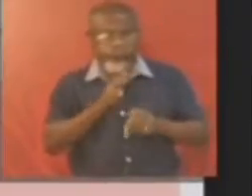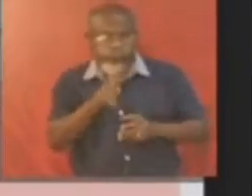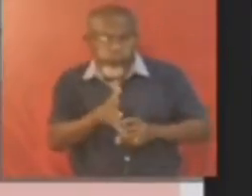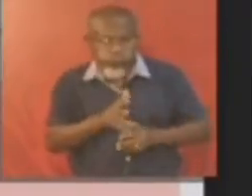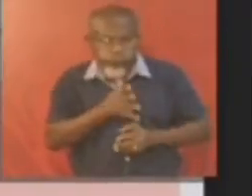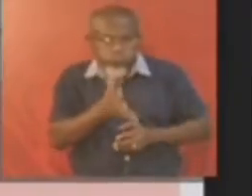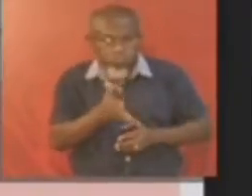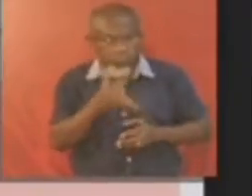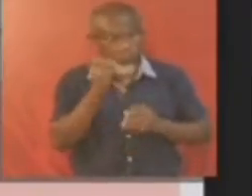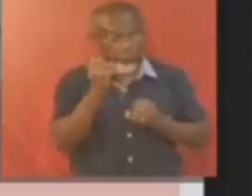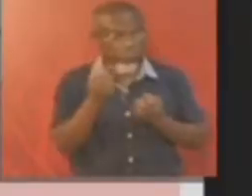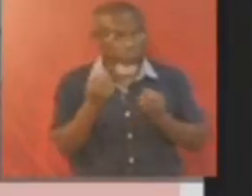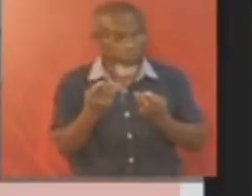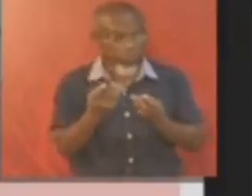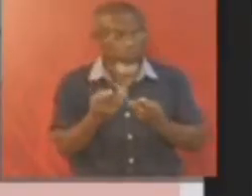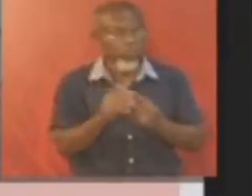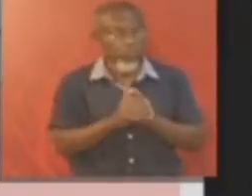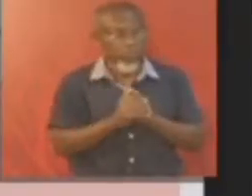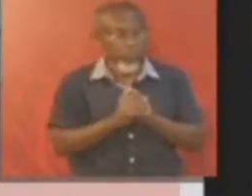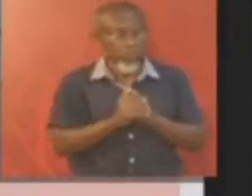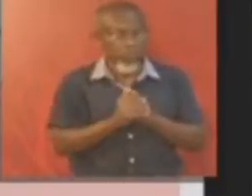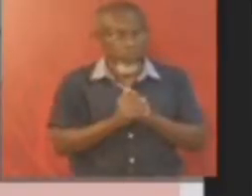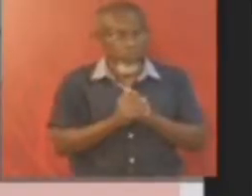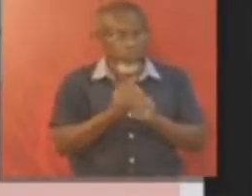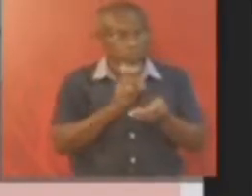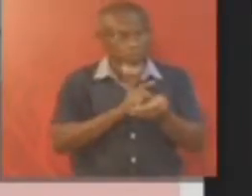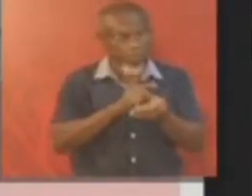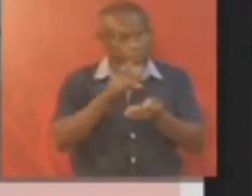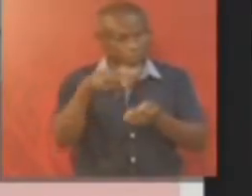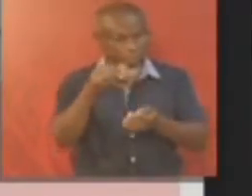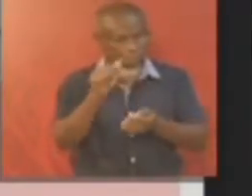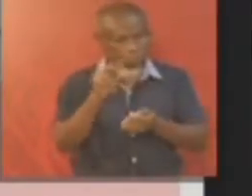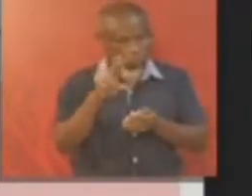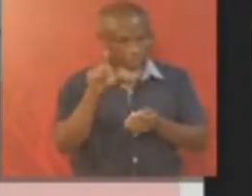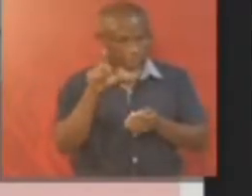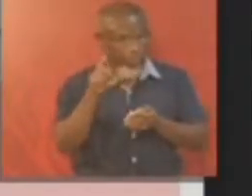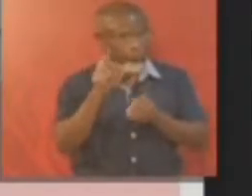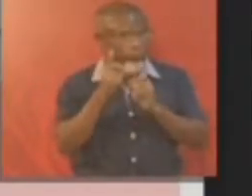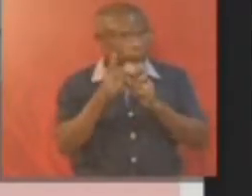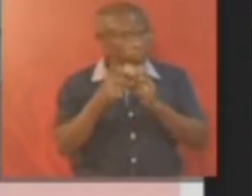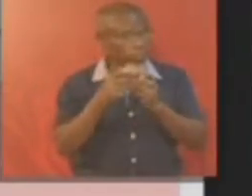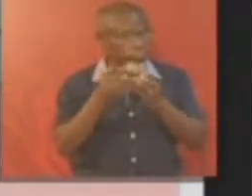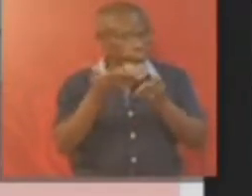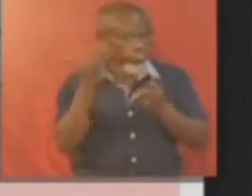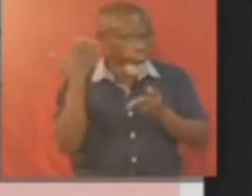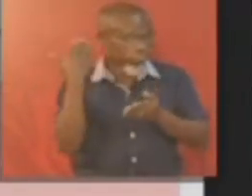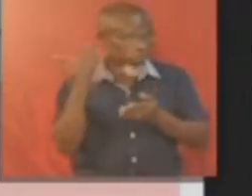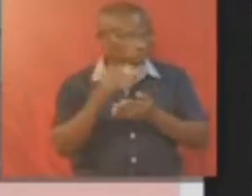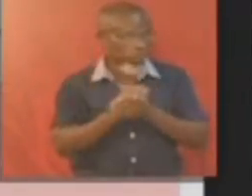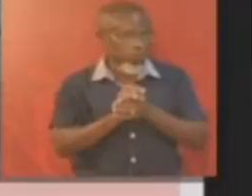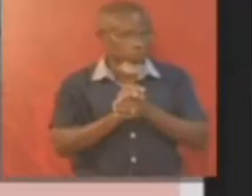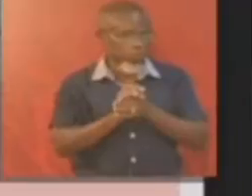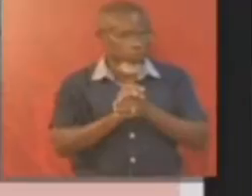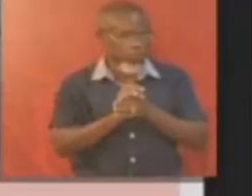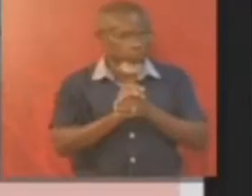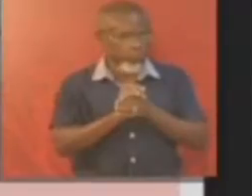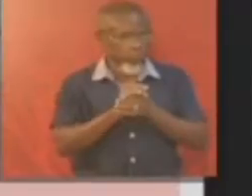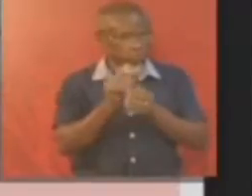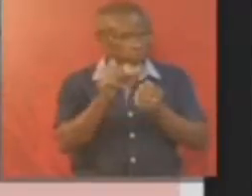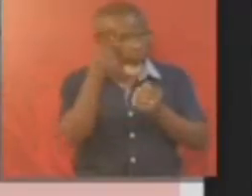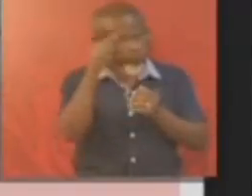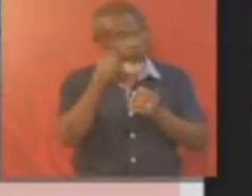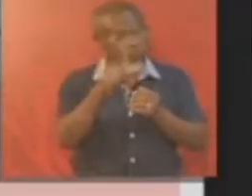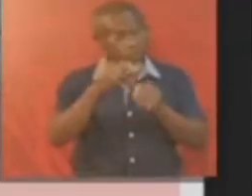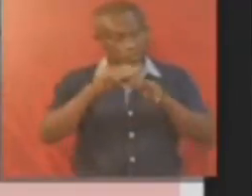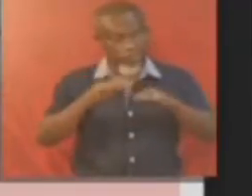Pediatric physician, Dr. Joan Paul, would have gone into some of the details related to abnormal presentations in children, So this would be a graph